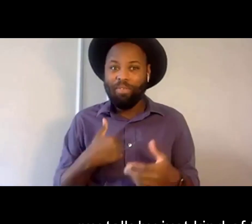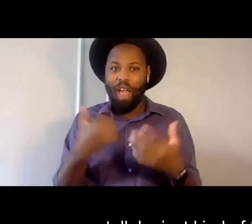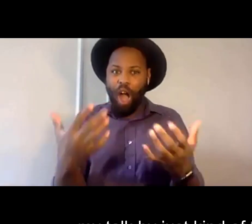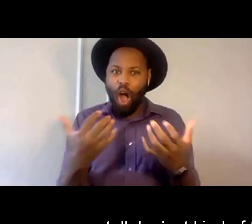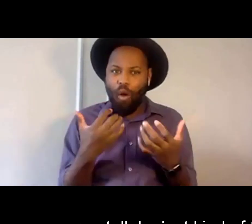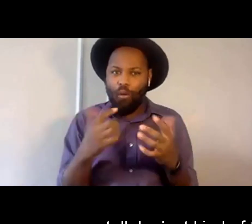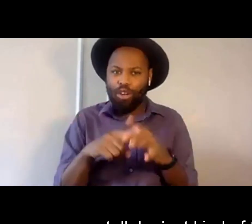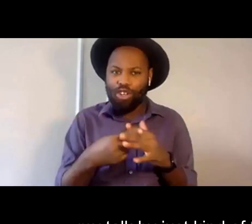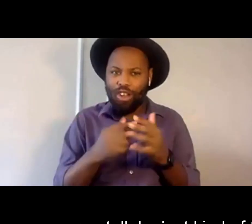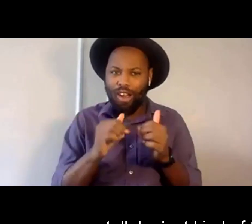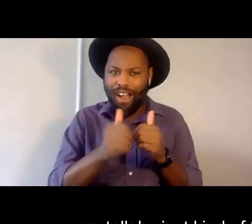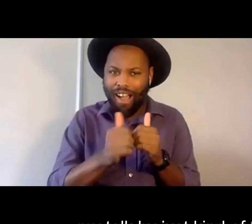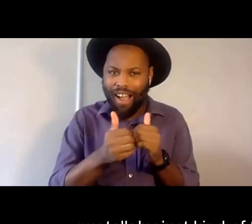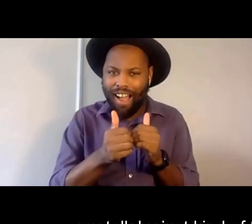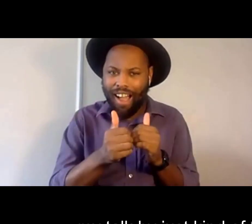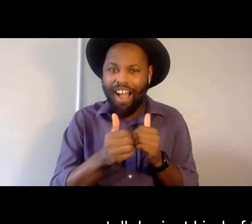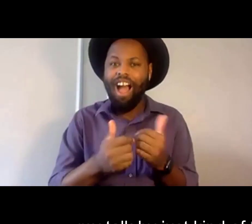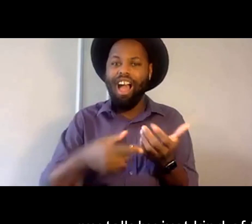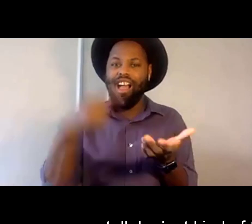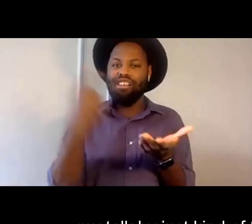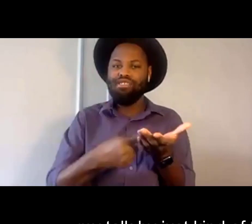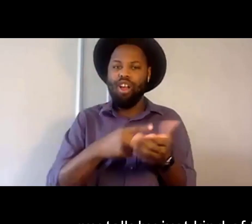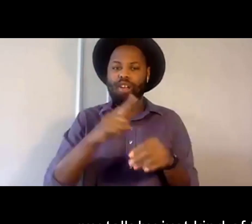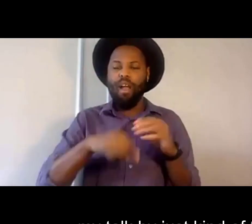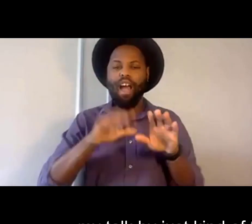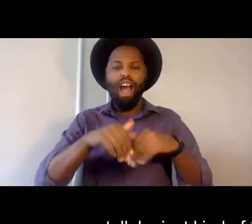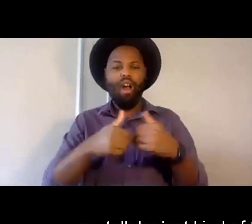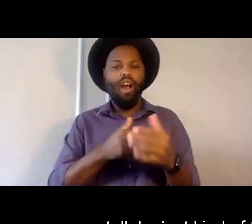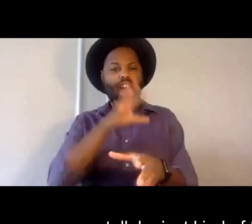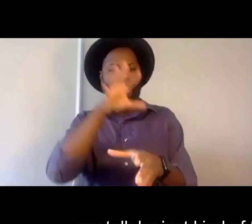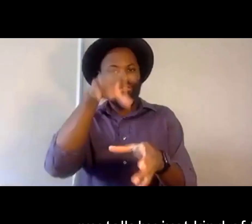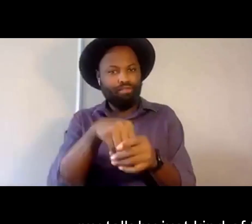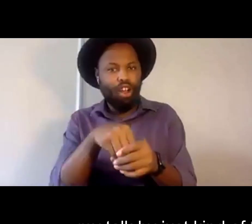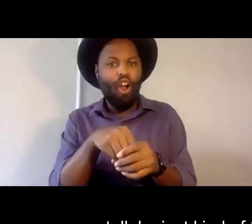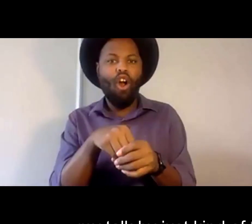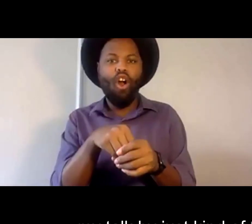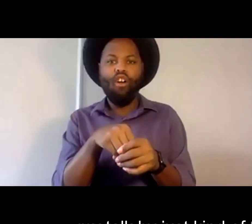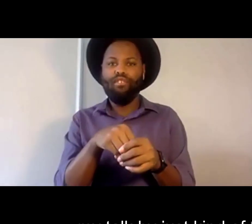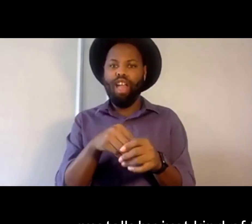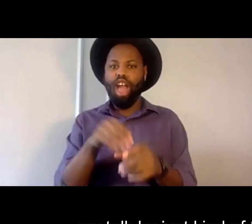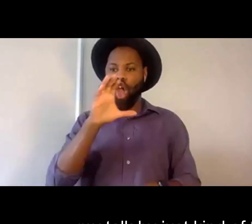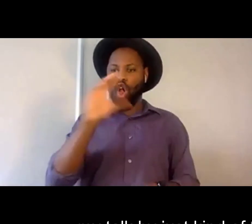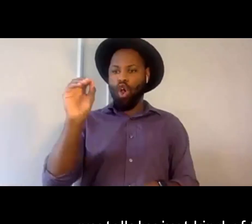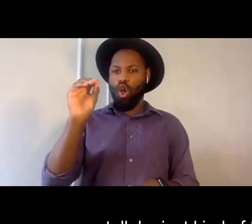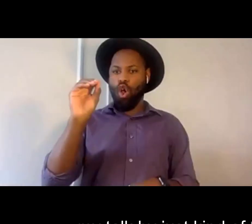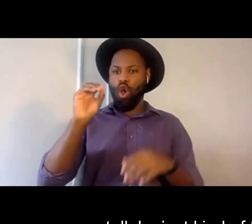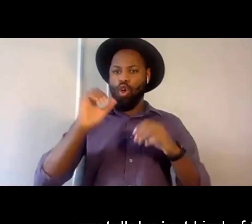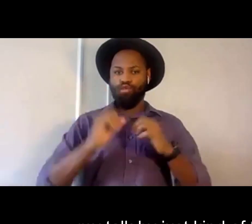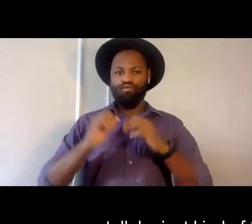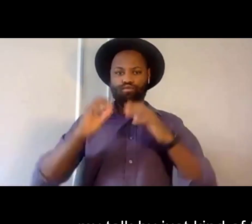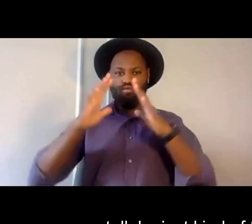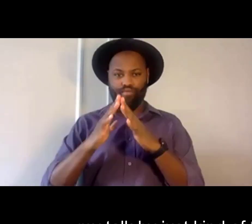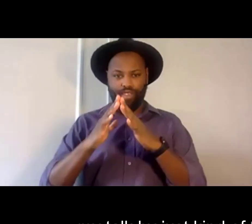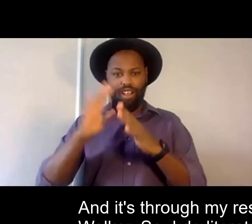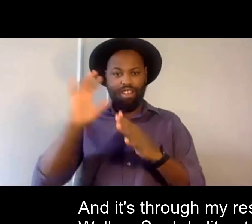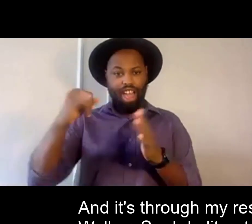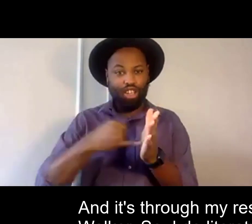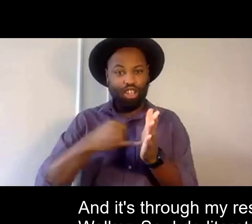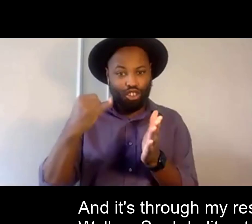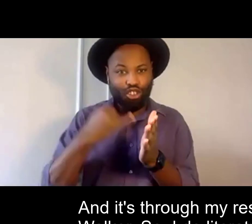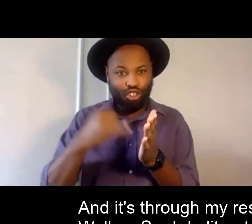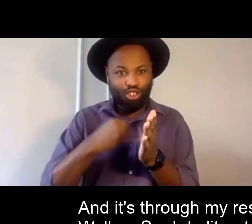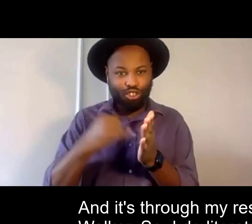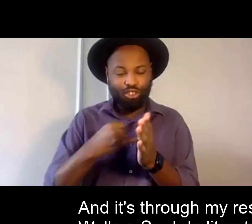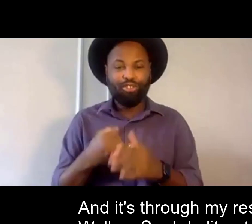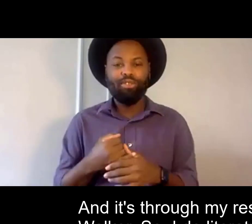my talk by just kind of talking about how I got to the point that I was co-founding a journal. And